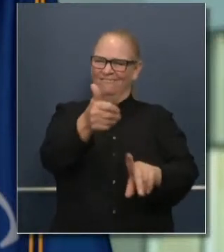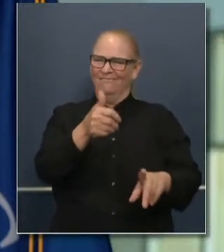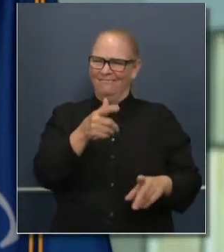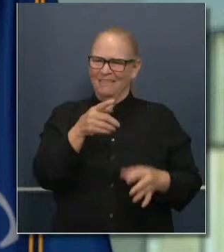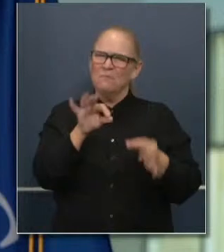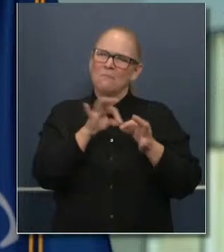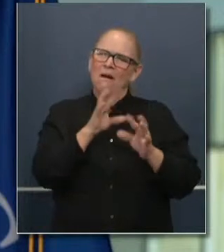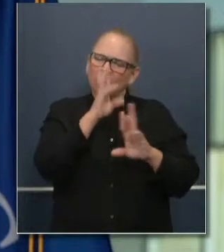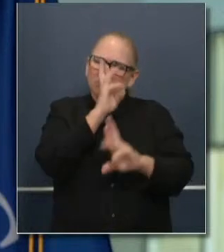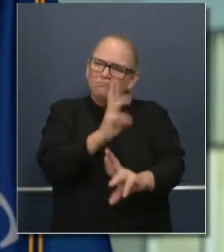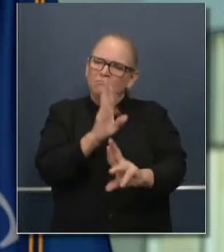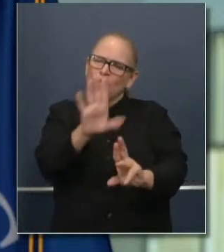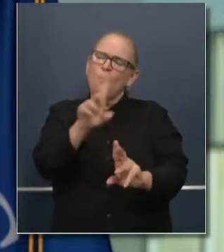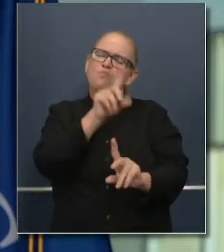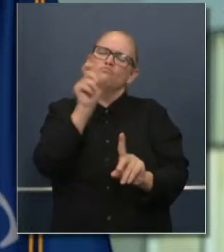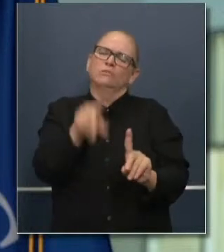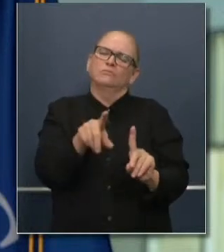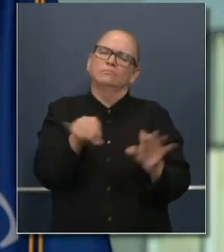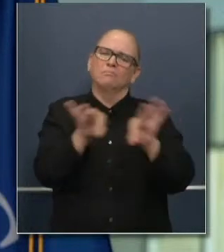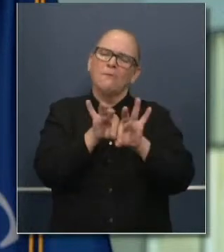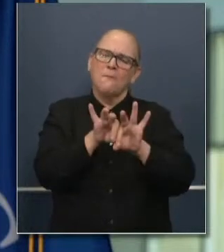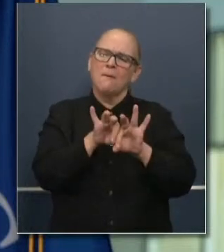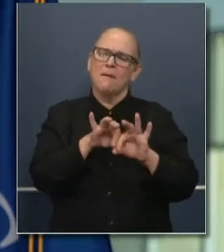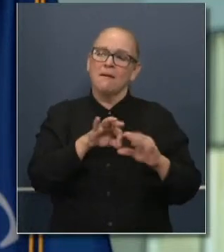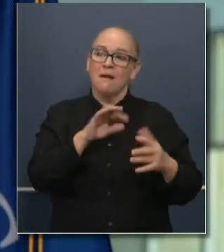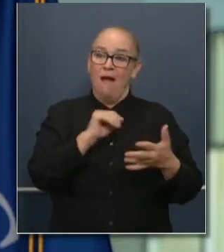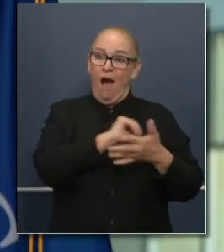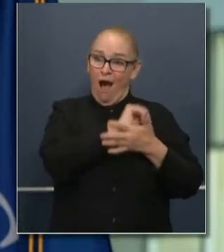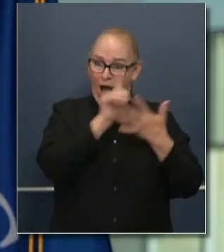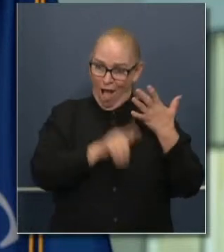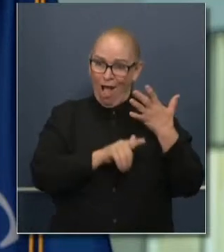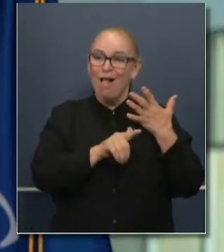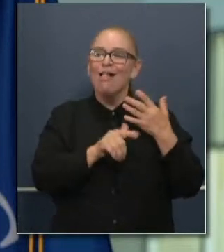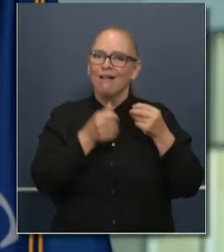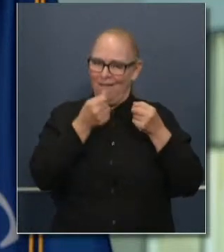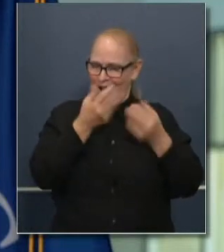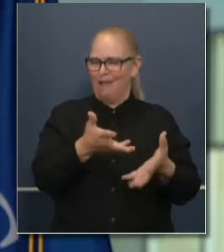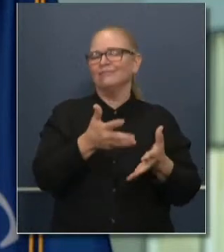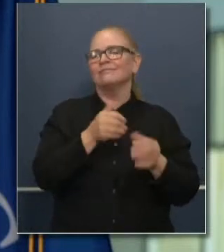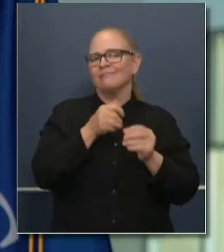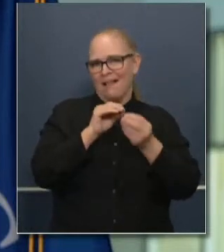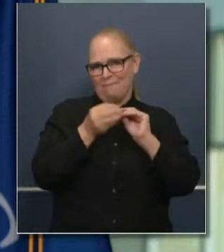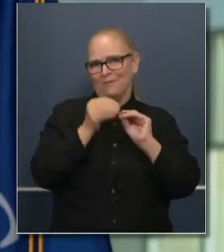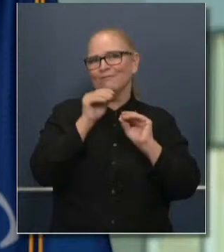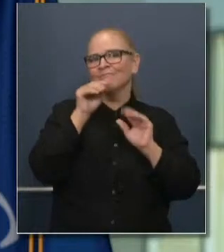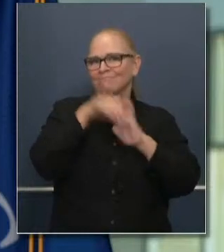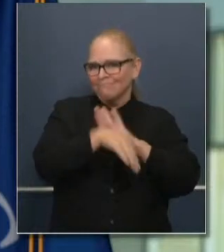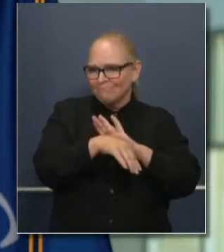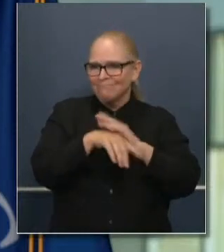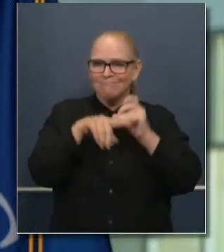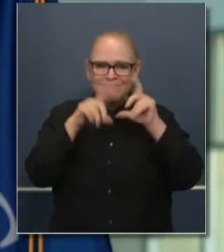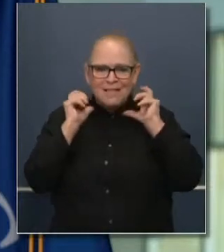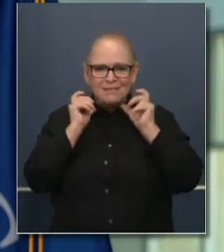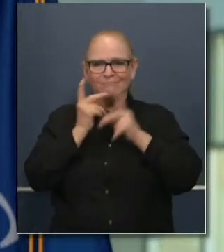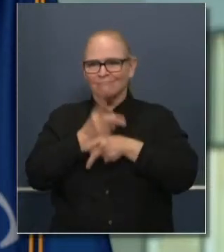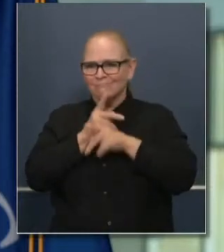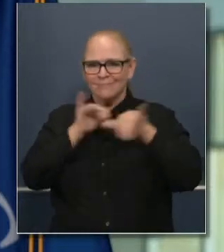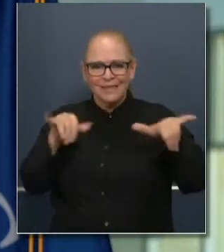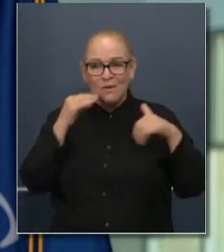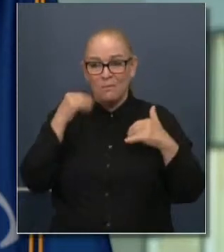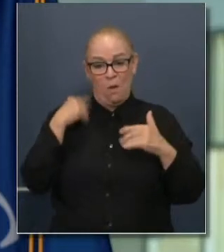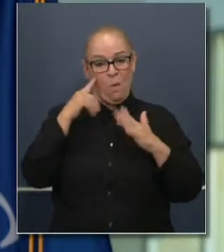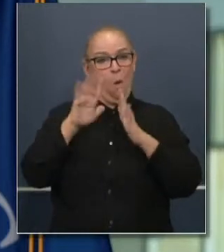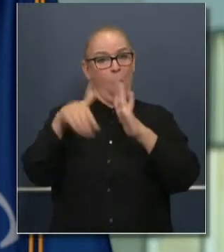I think it is all of the above and a growing recognition in a state where we flattened the curve. We